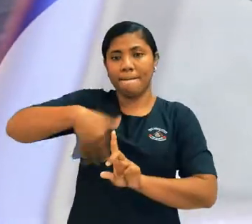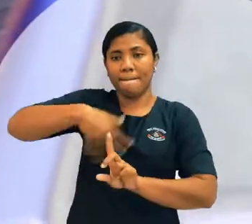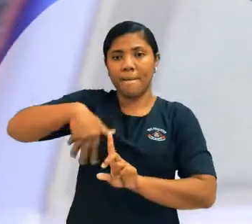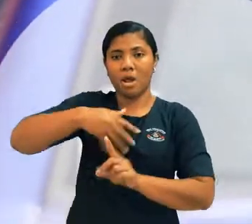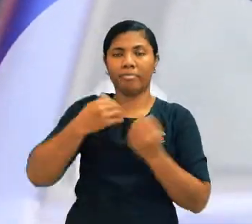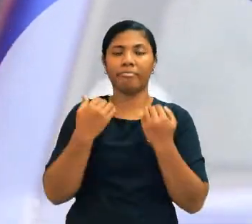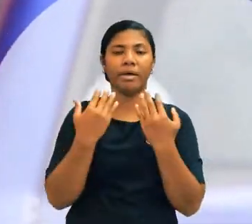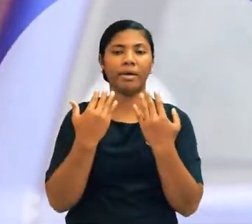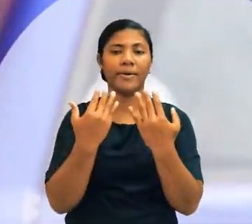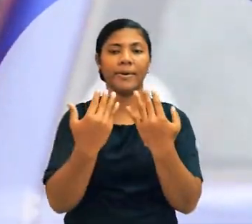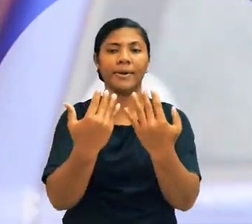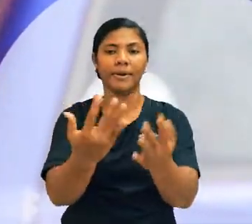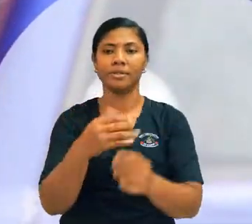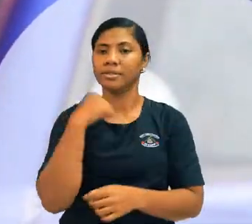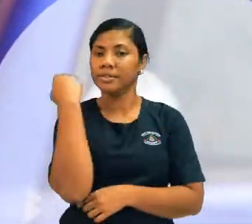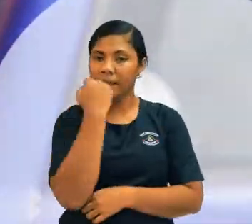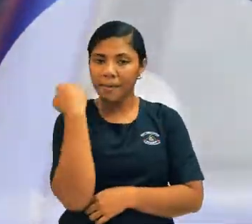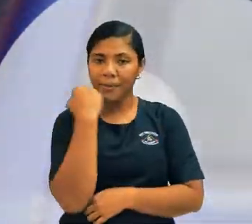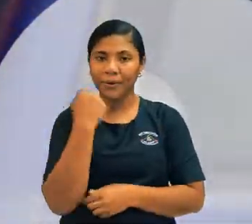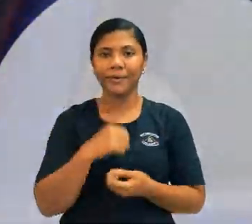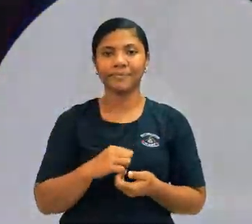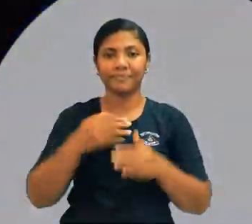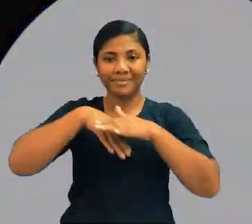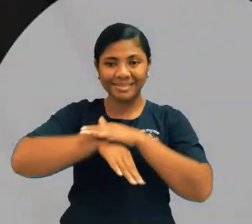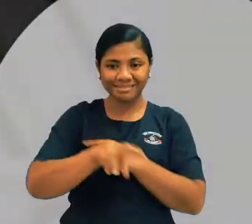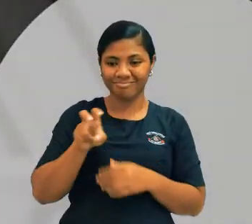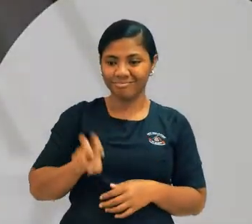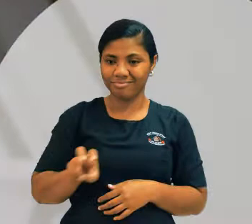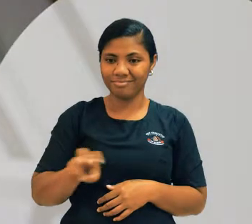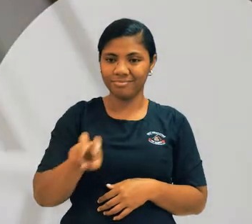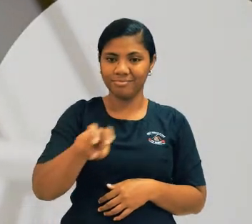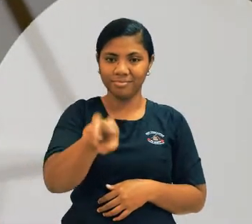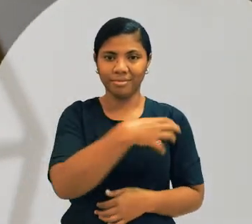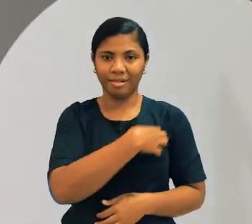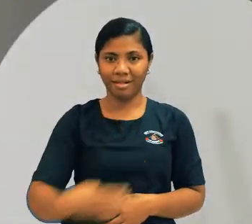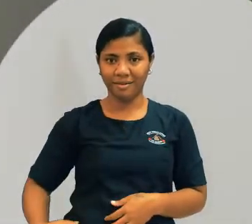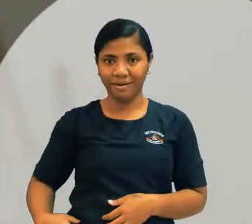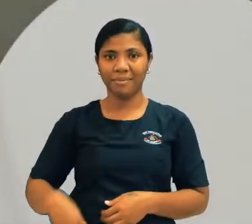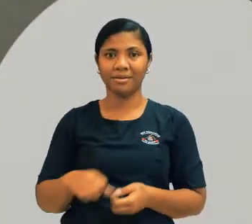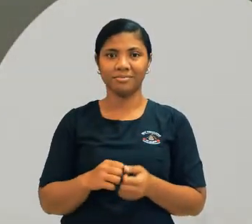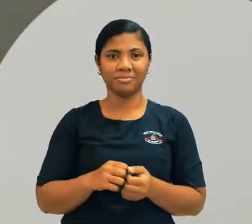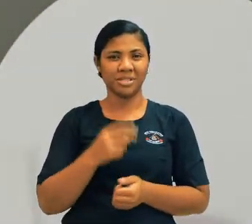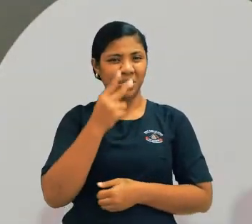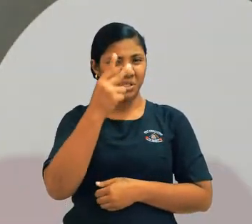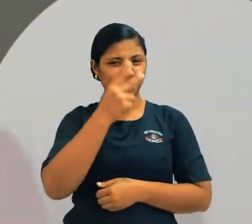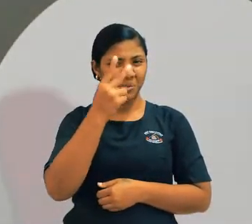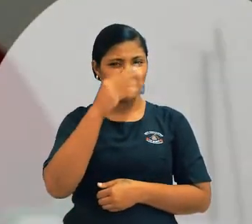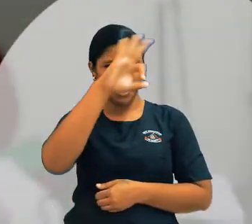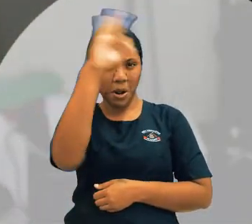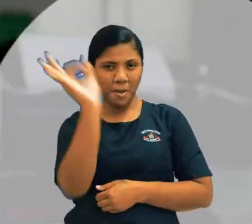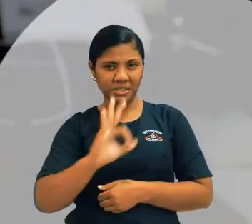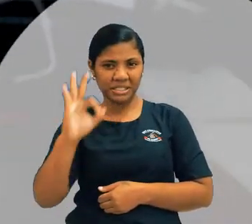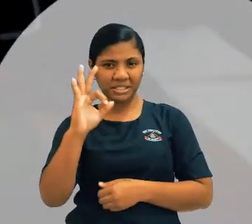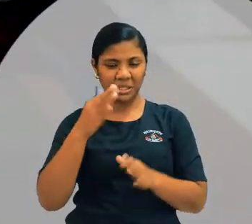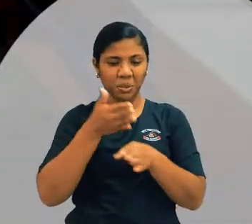approximately 25% of the country's gross domestic product. With the lockdown, actually has a major